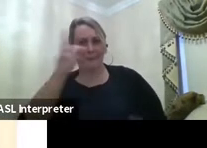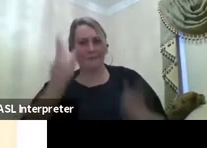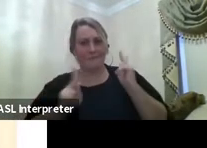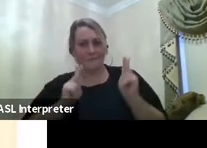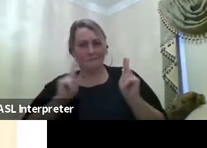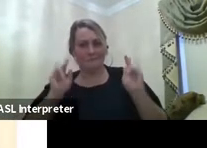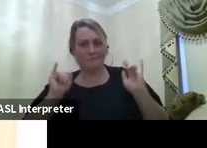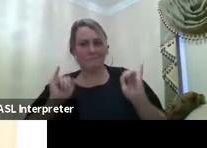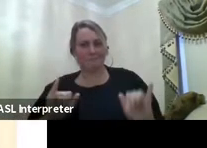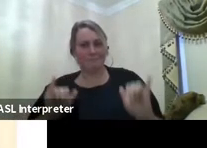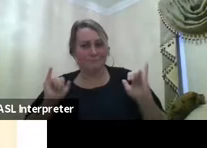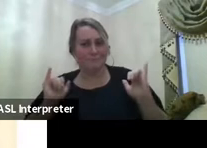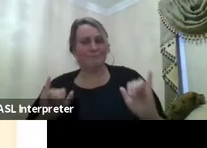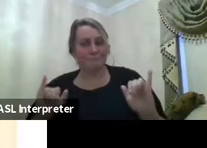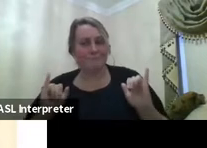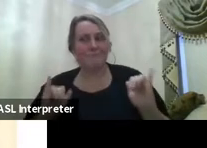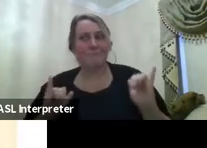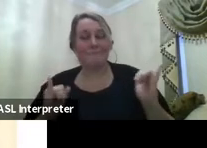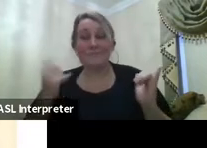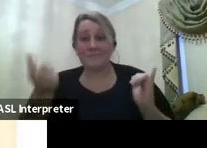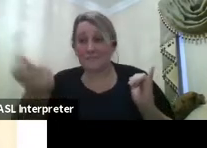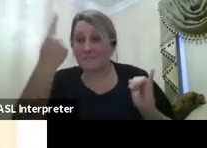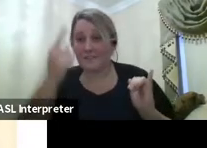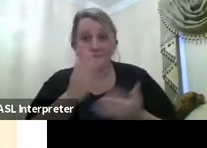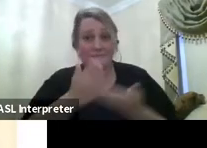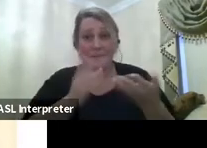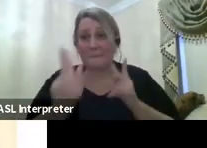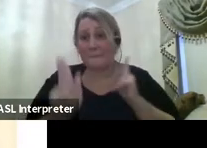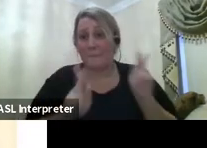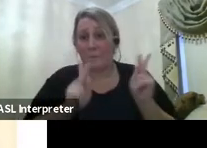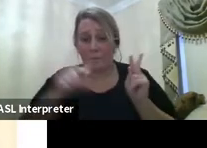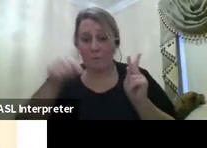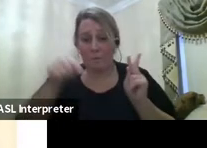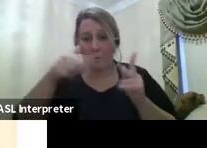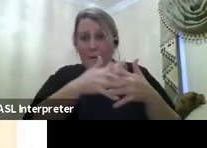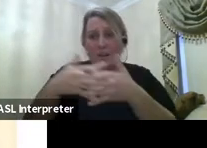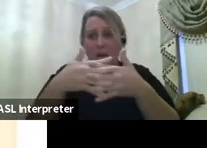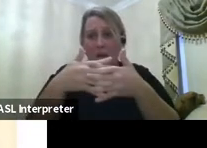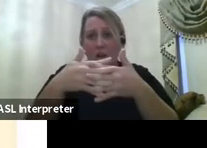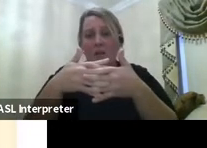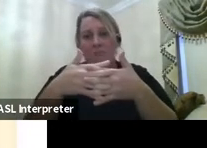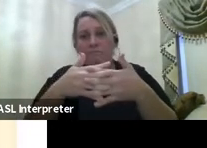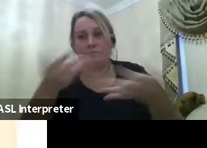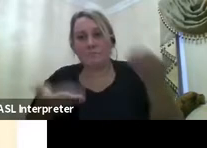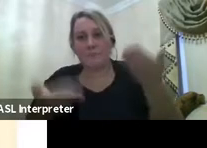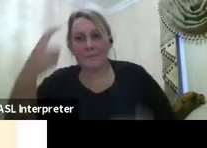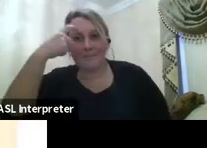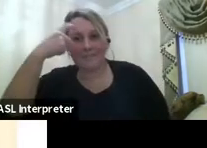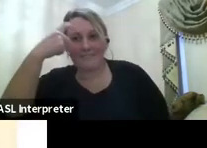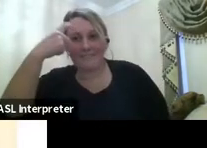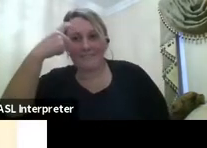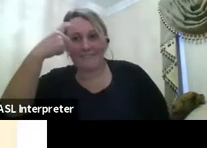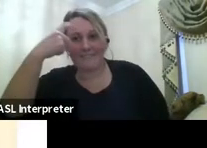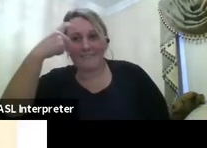if you don't, if you're grounded in America, but if you have kind of a perspective that moves